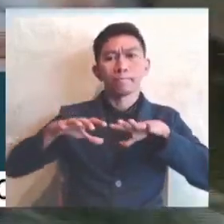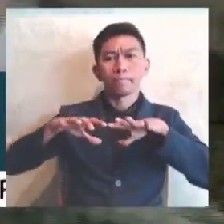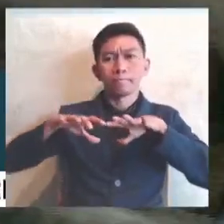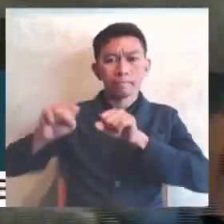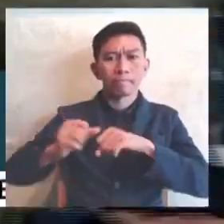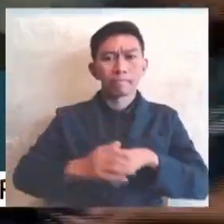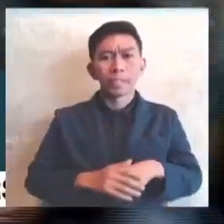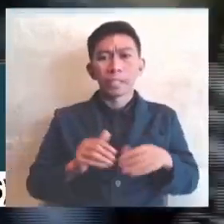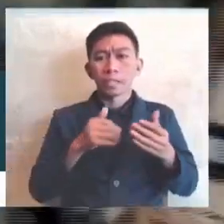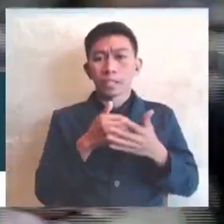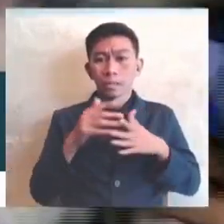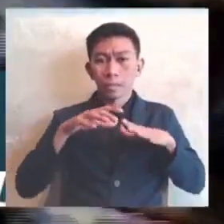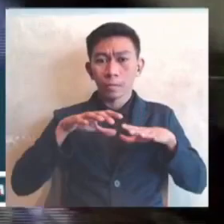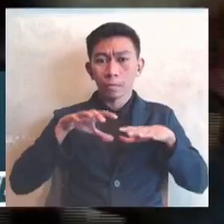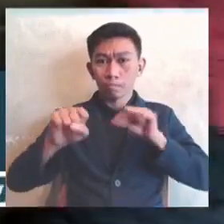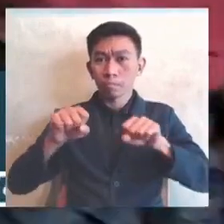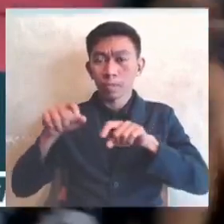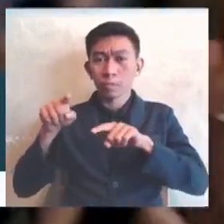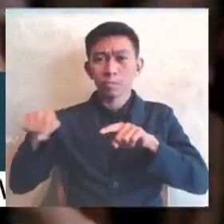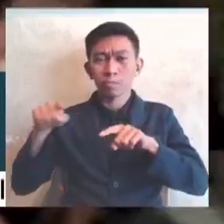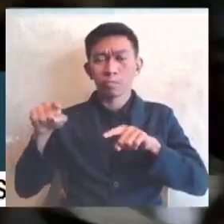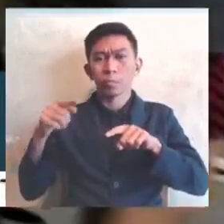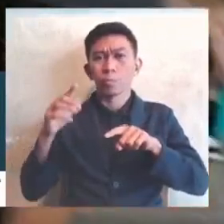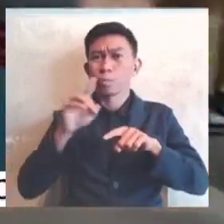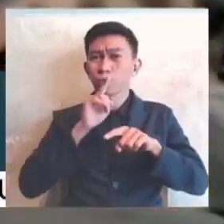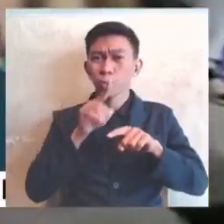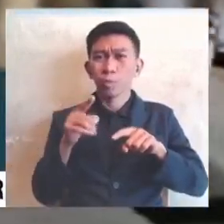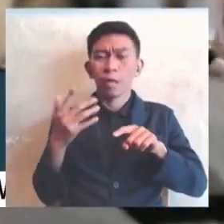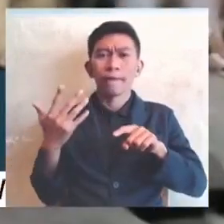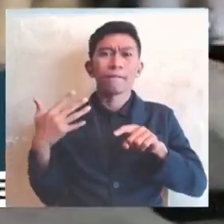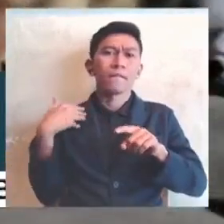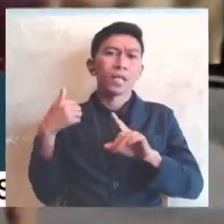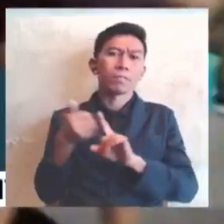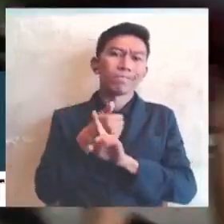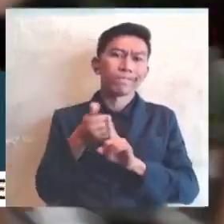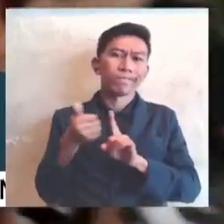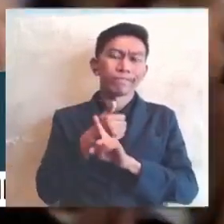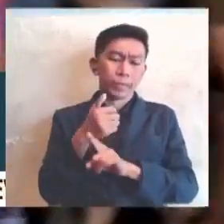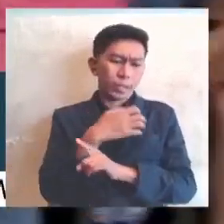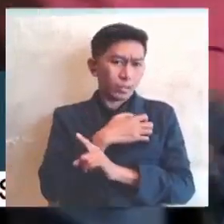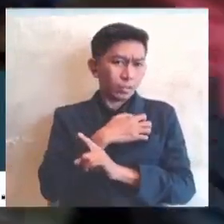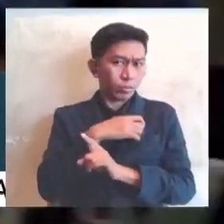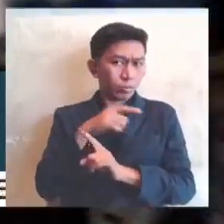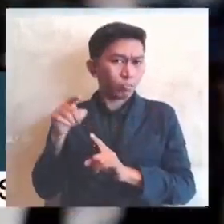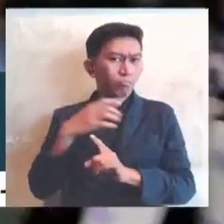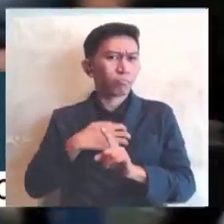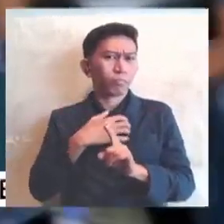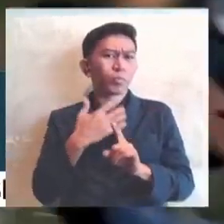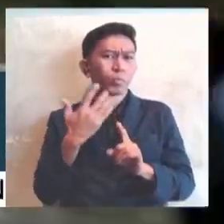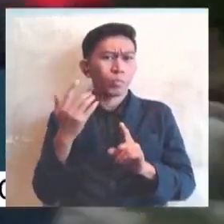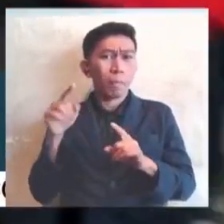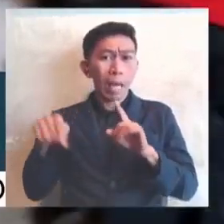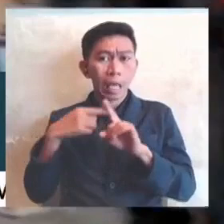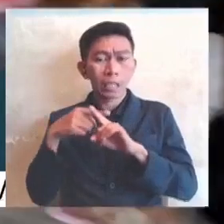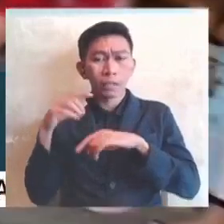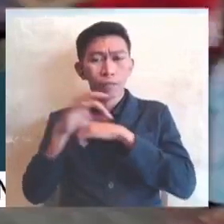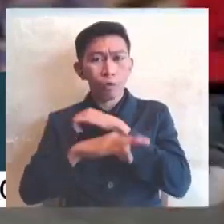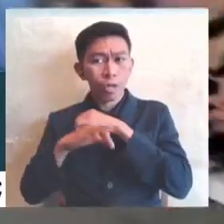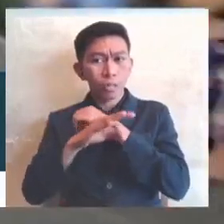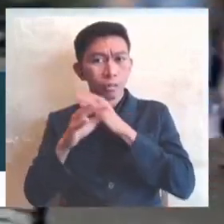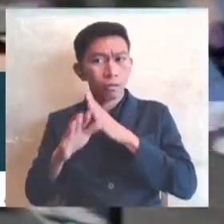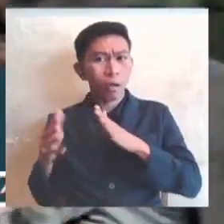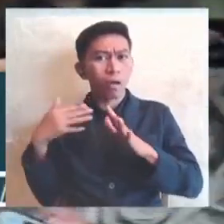has decried the alleged maltreatment by police of several foreign nationals in the raid, but the PNP denies that